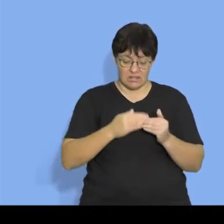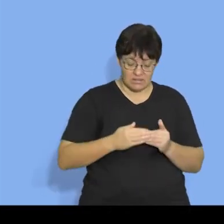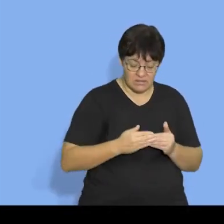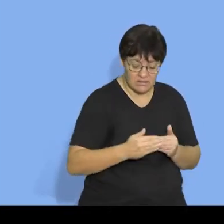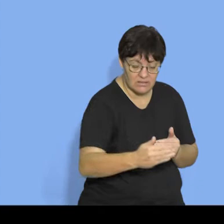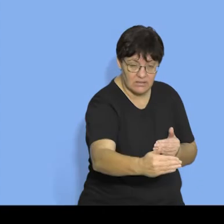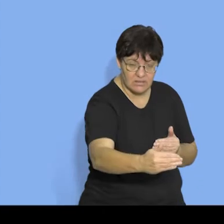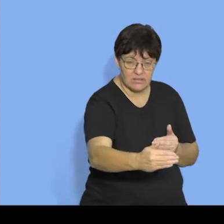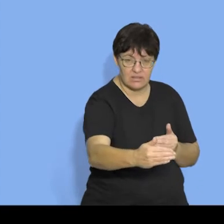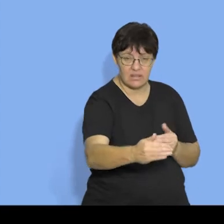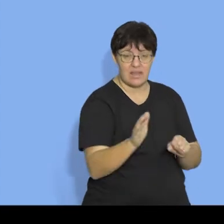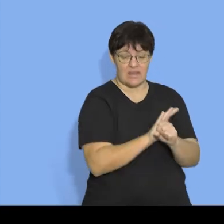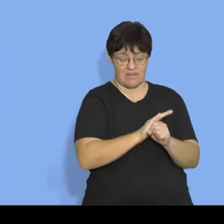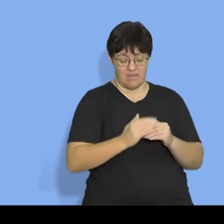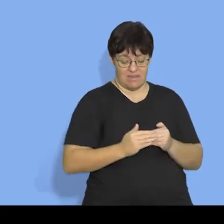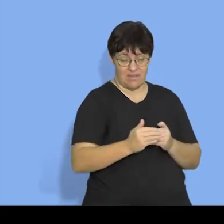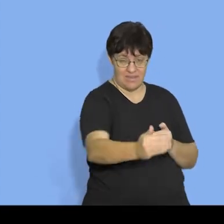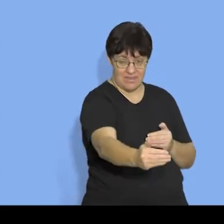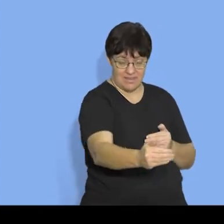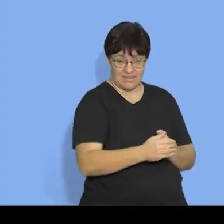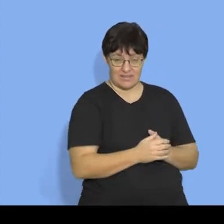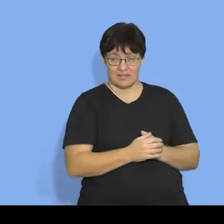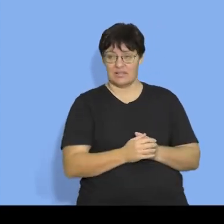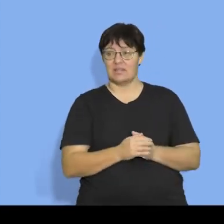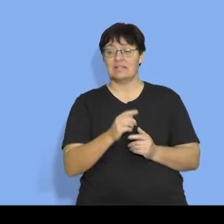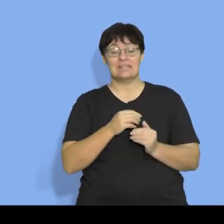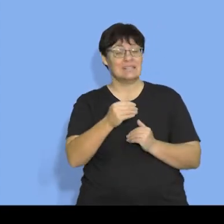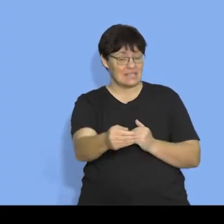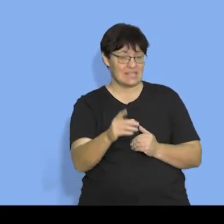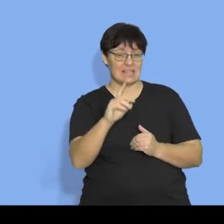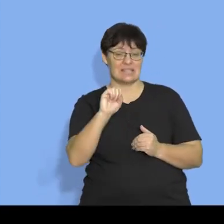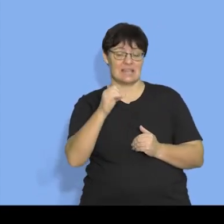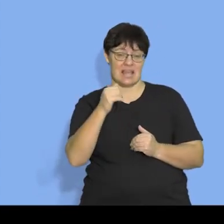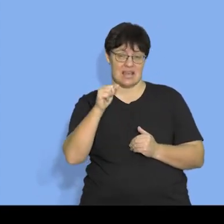a distance. Remember, distance is a scalar.